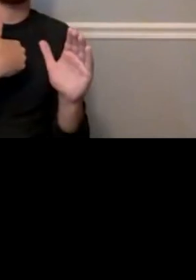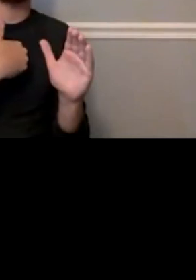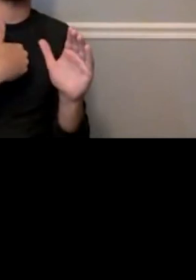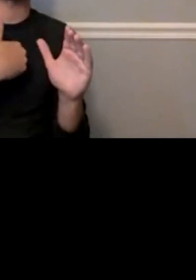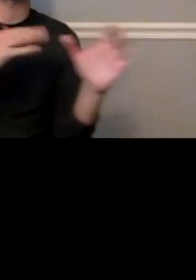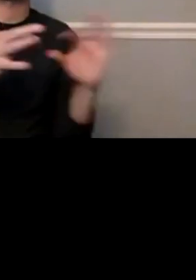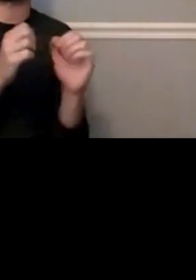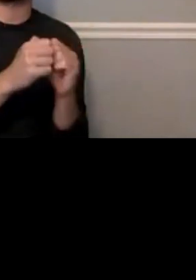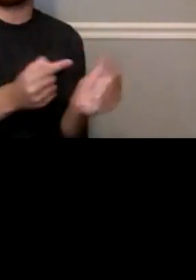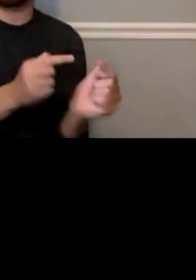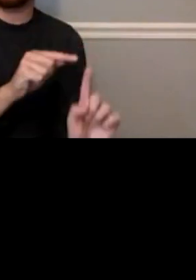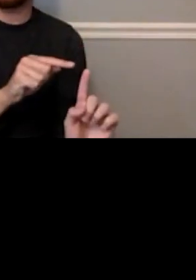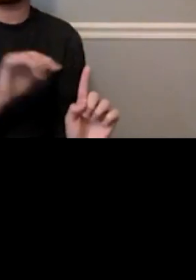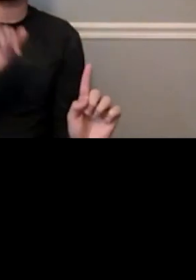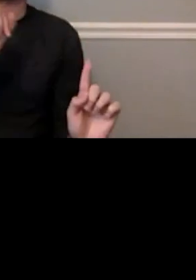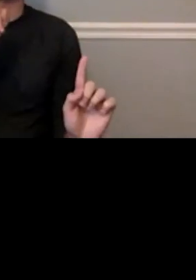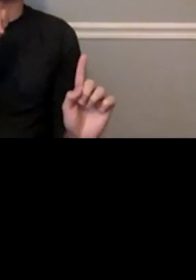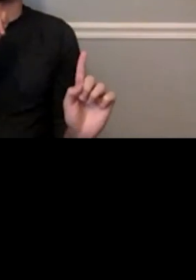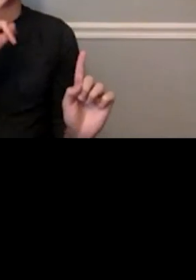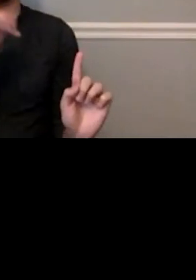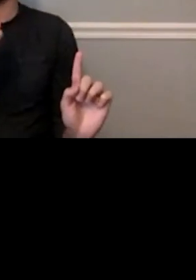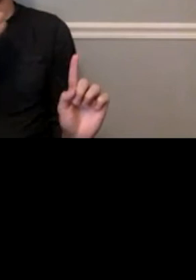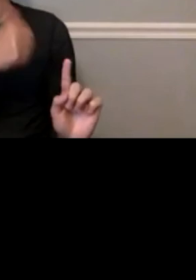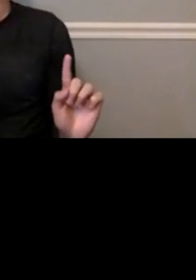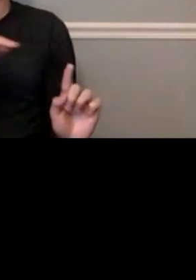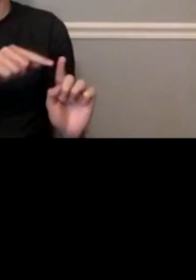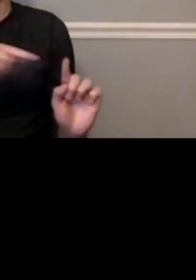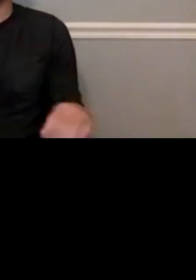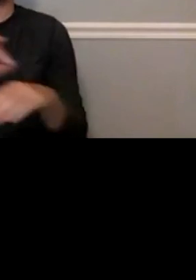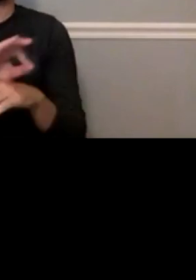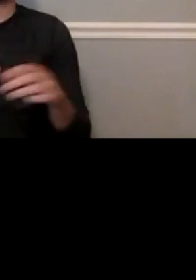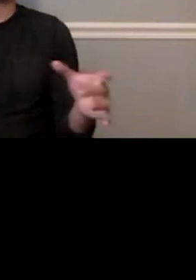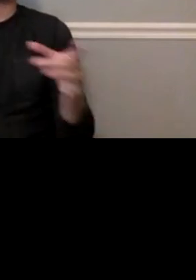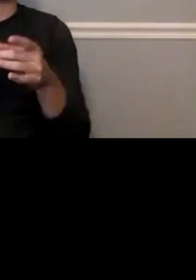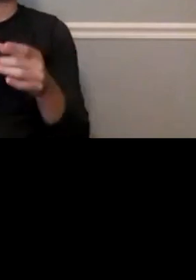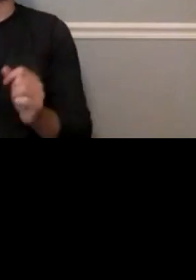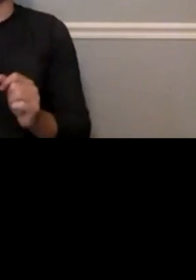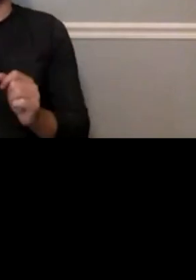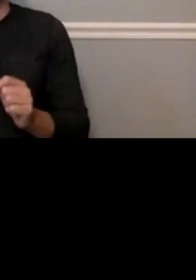so, to what extent, if any, are these functional connectomes diagnostic of chronic pain?